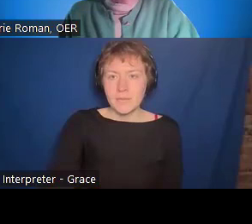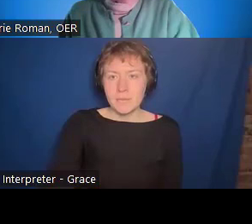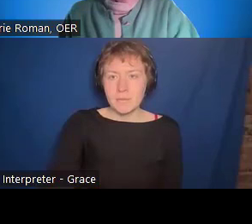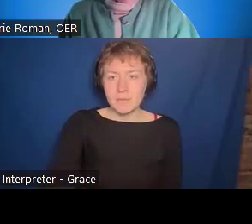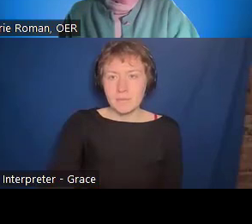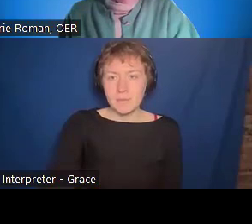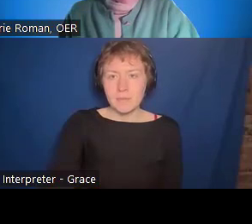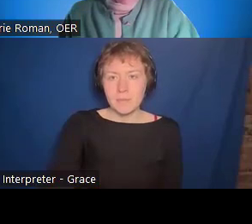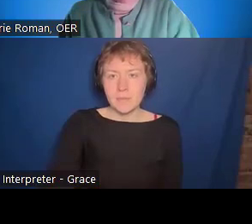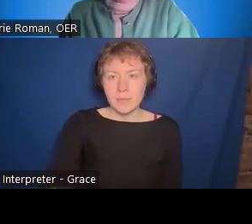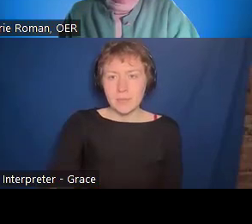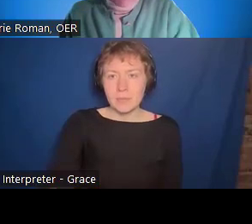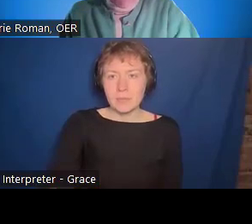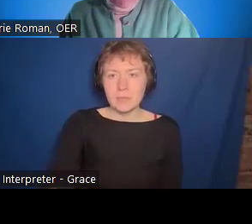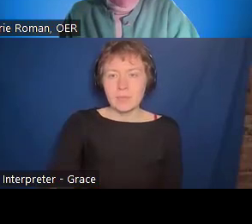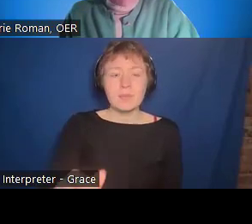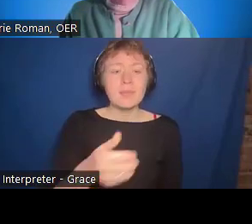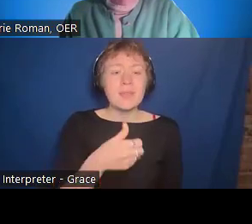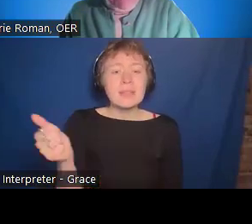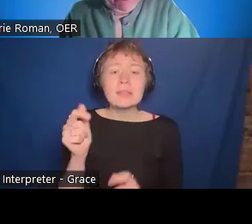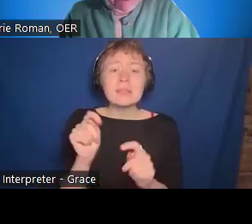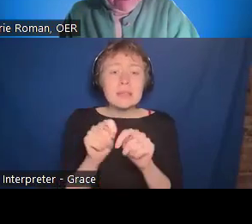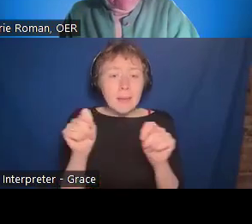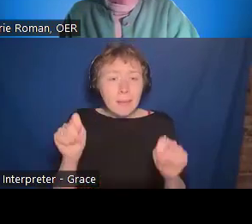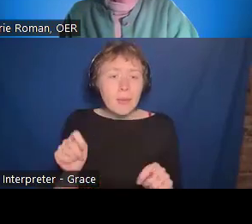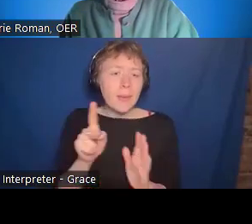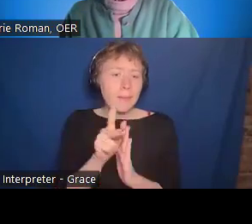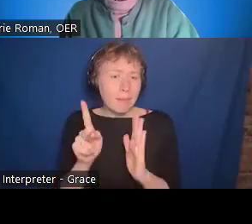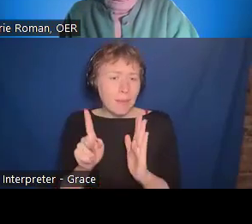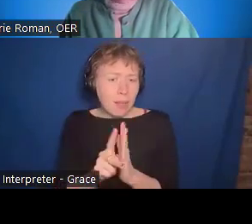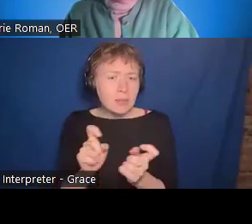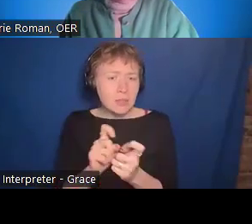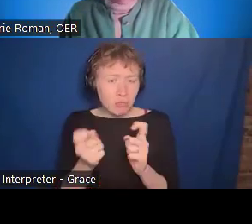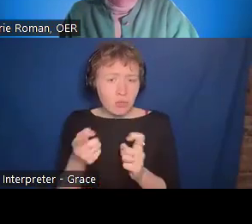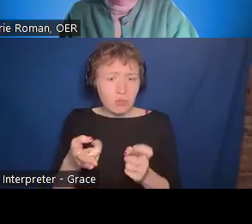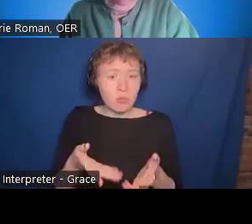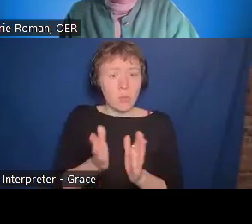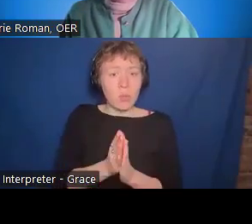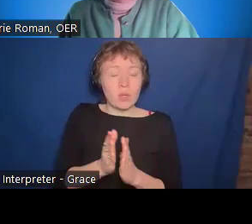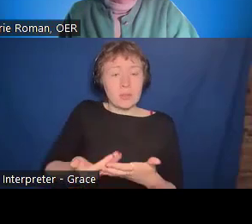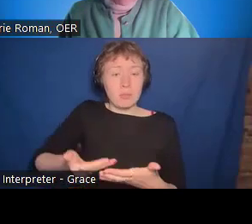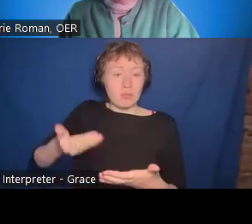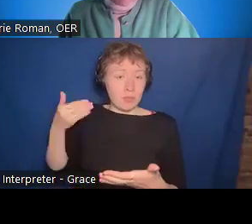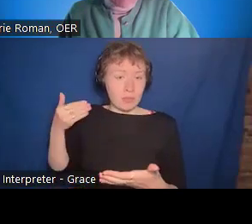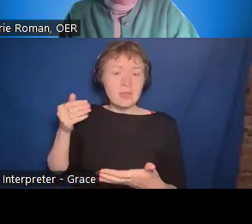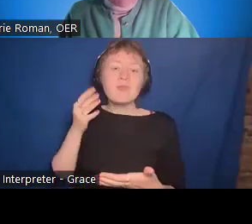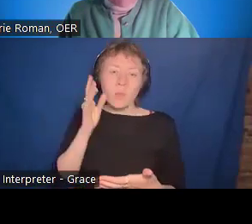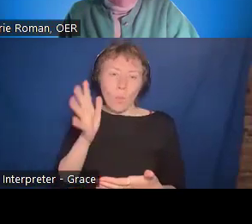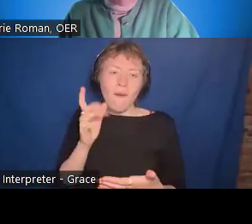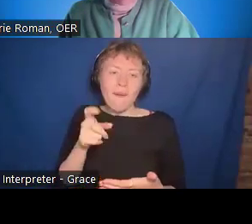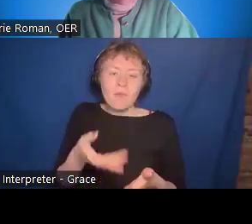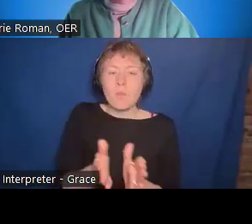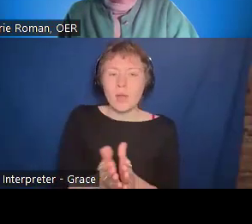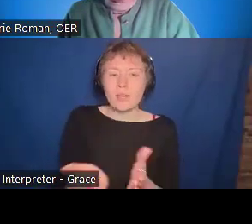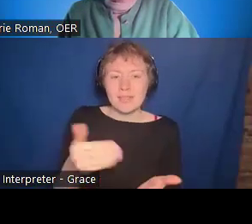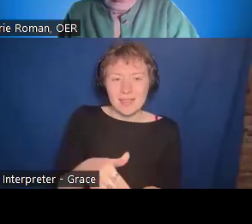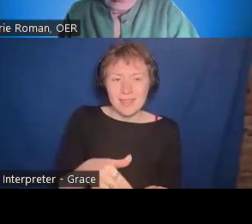policy specific changes that you requested previously will need to be requested again because they don't copy